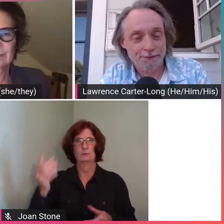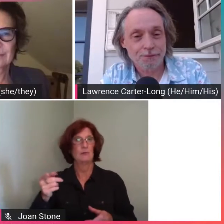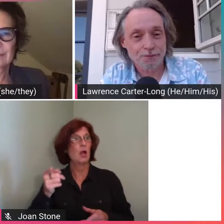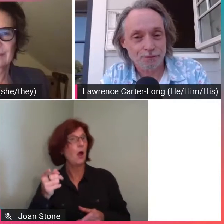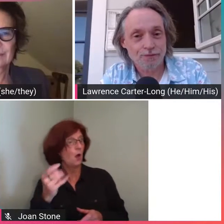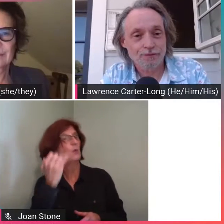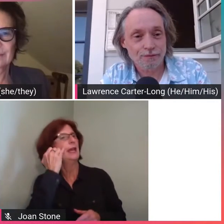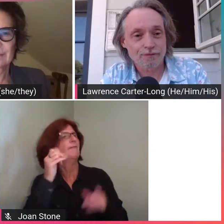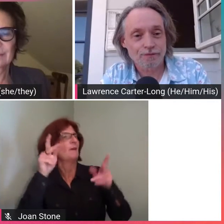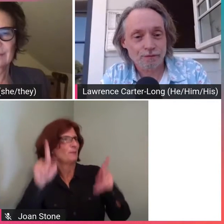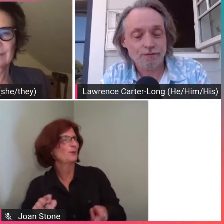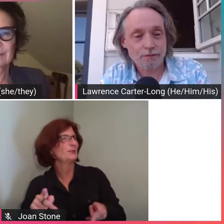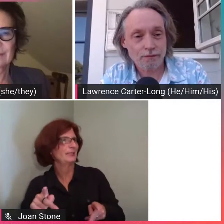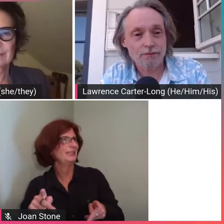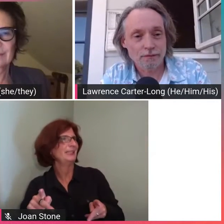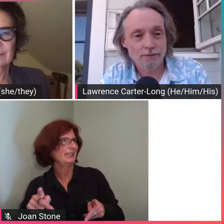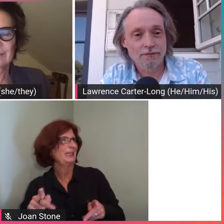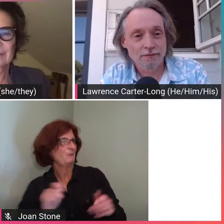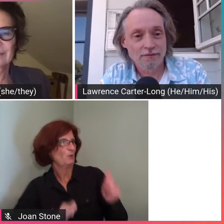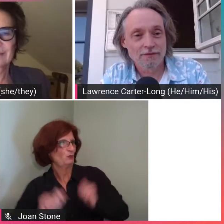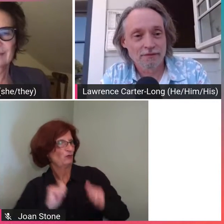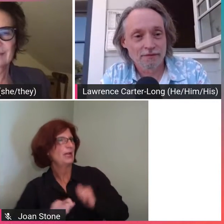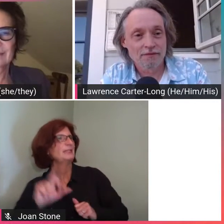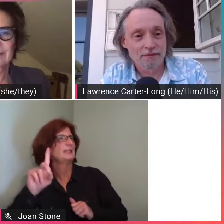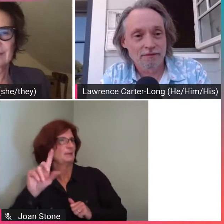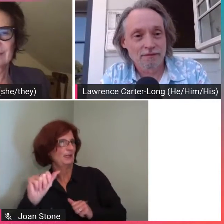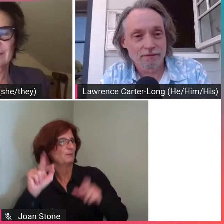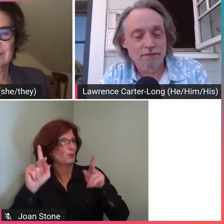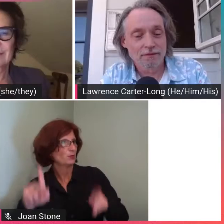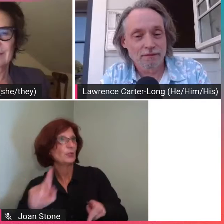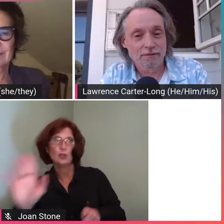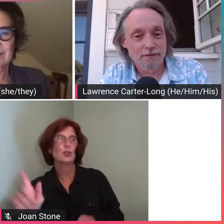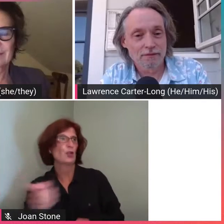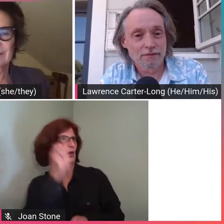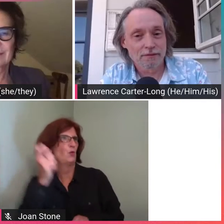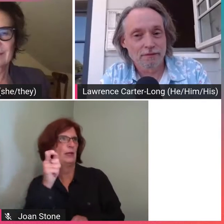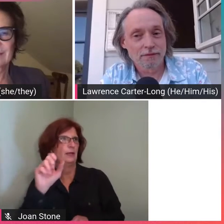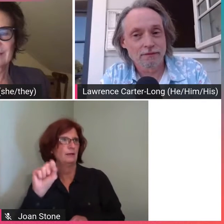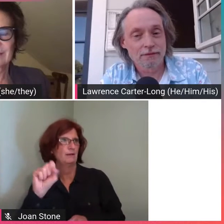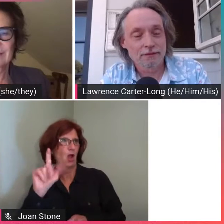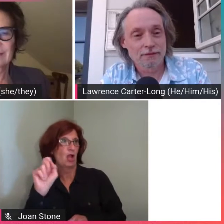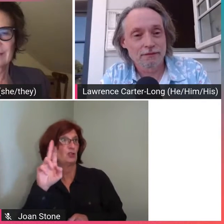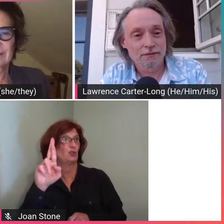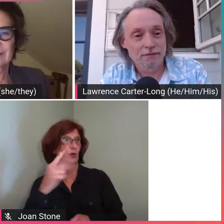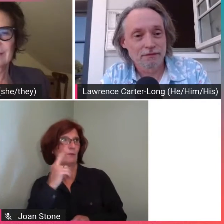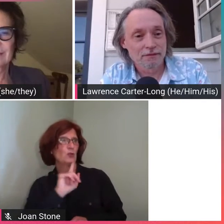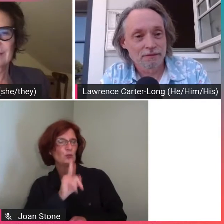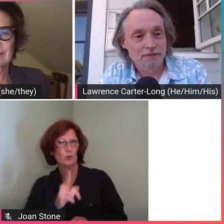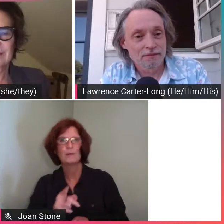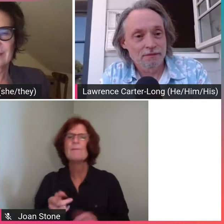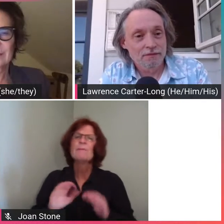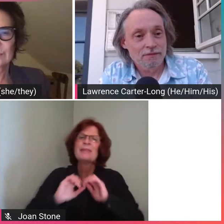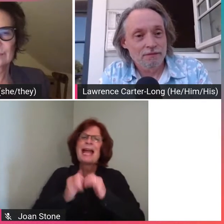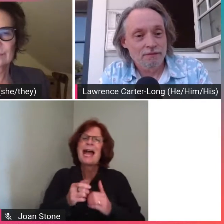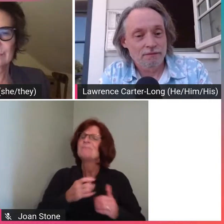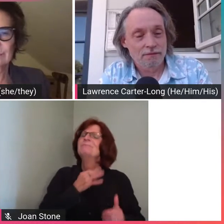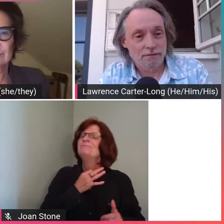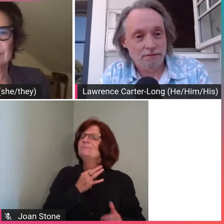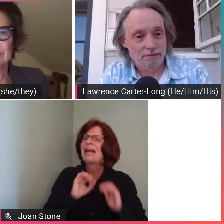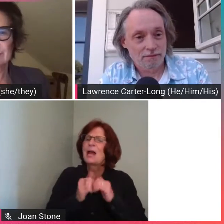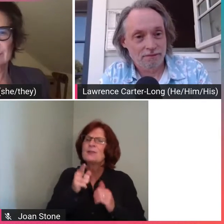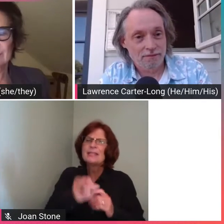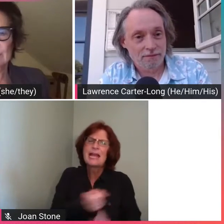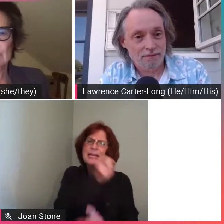with a disability, you're going to win an Oscar. And how does that, do you think, how has that impacted the way we've